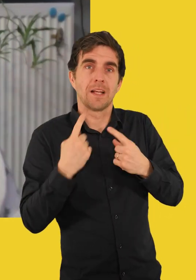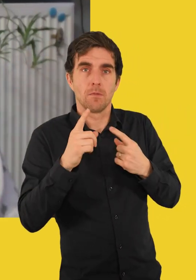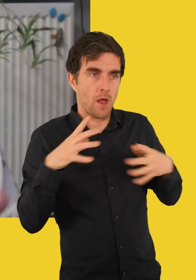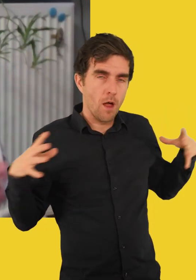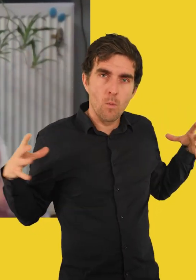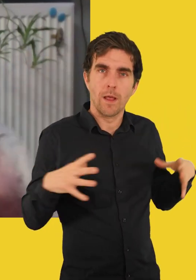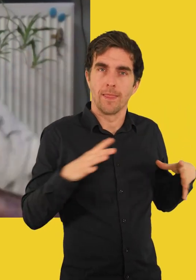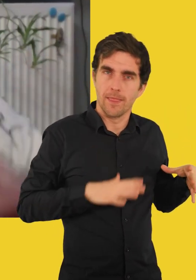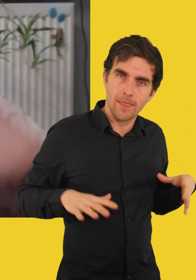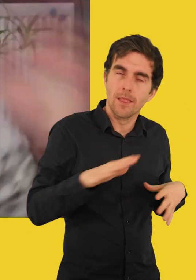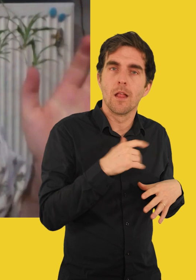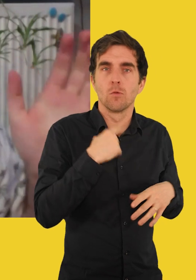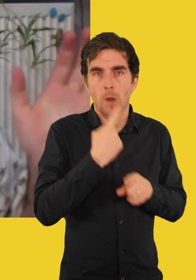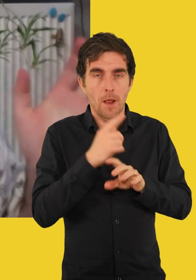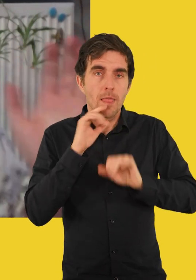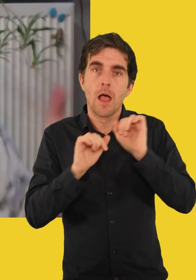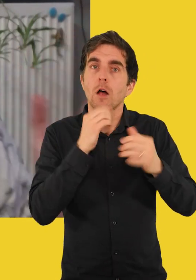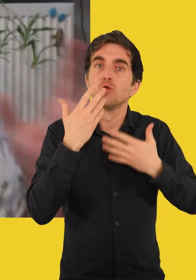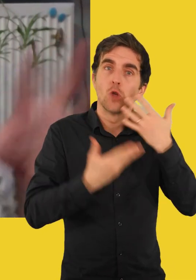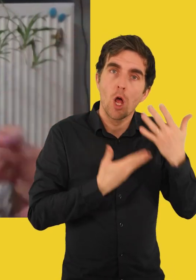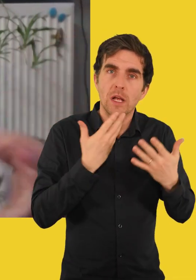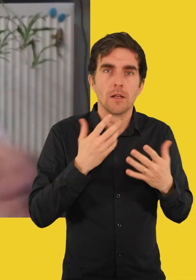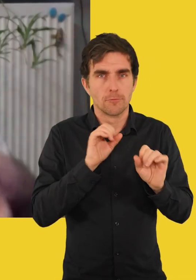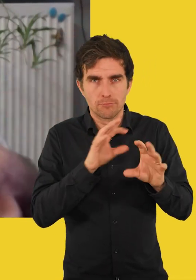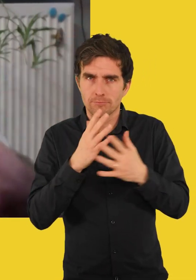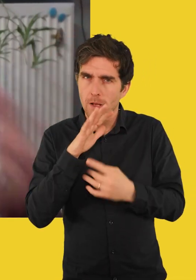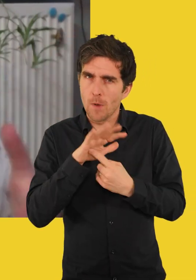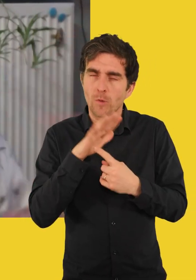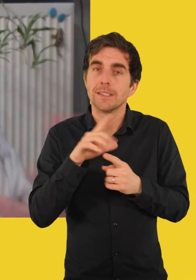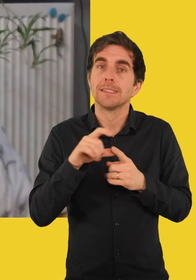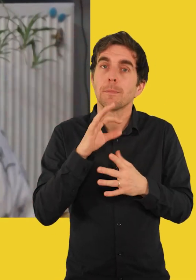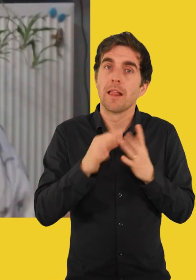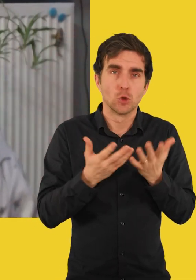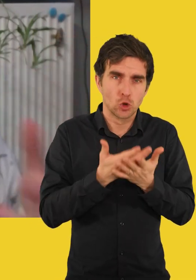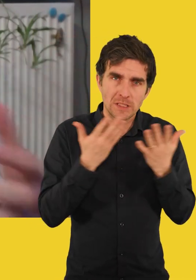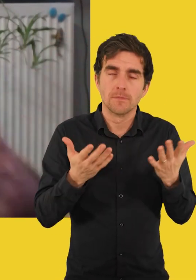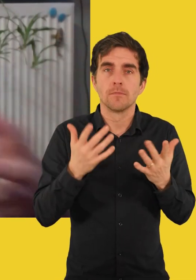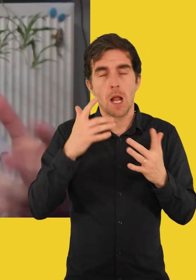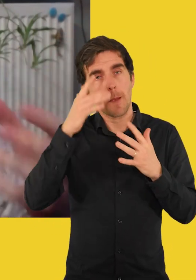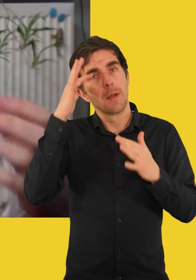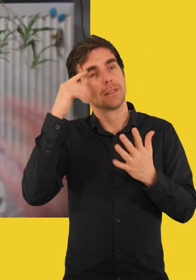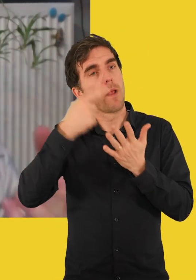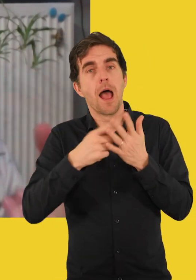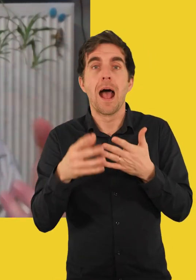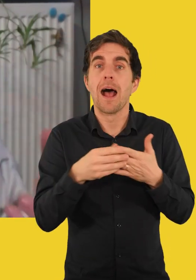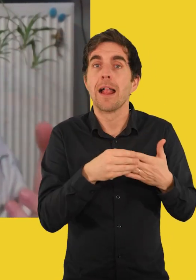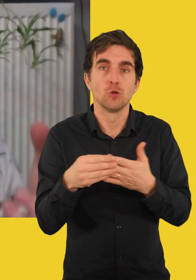themselves. I talk about their stories to highlight the importance of the disability justice principle leadership